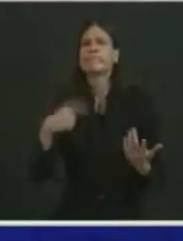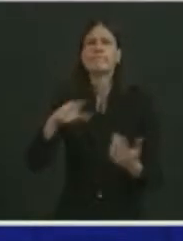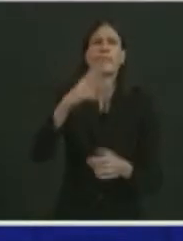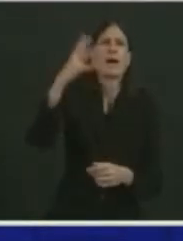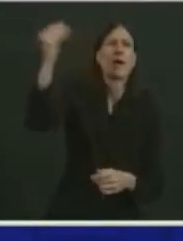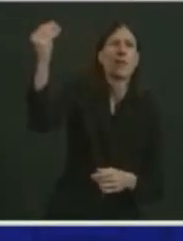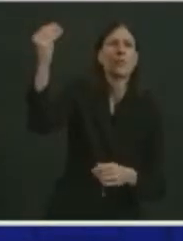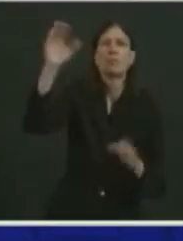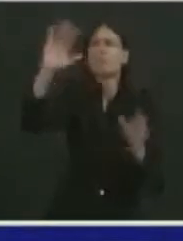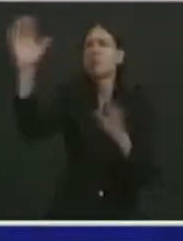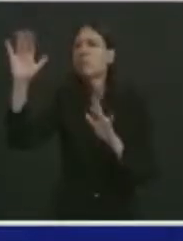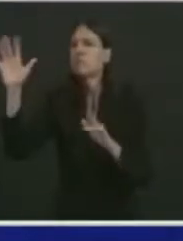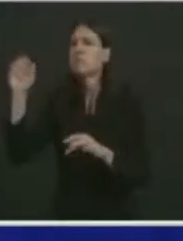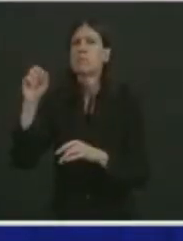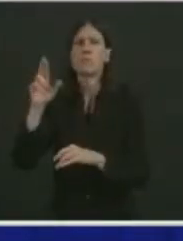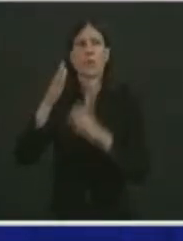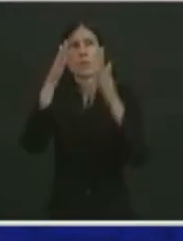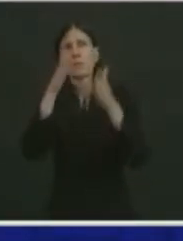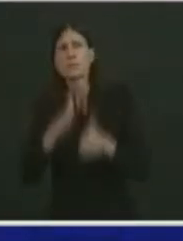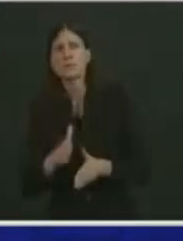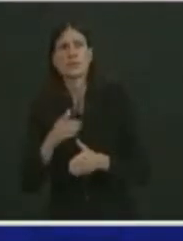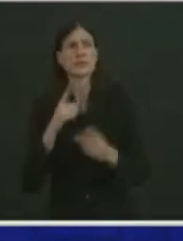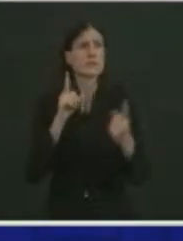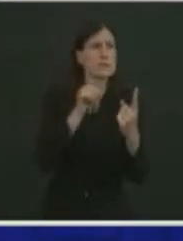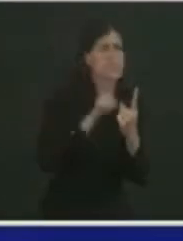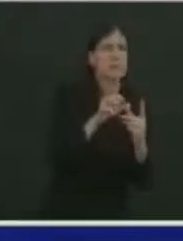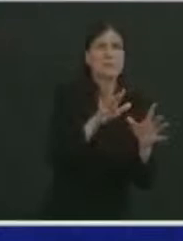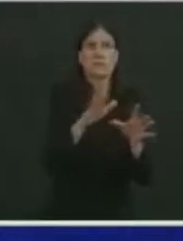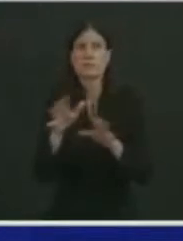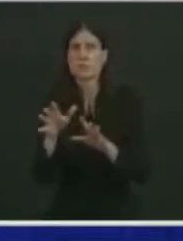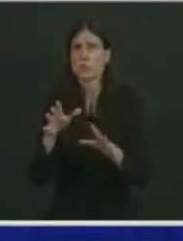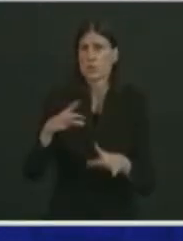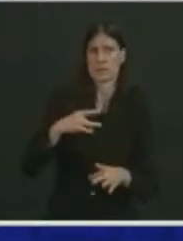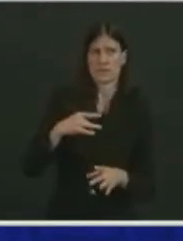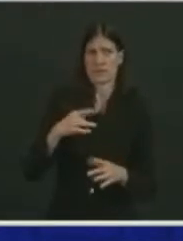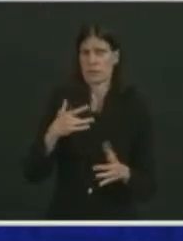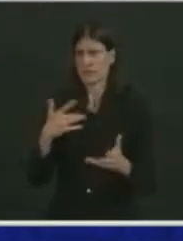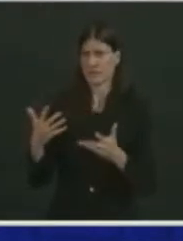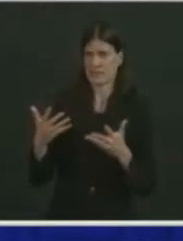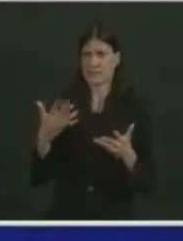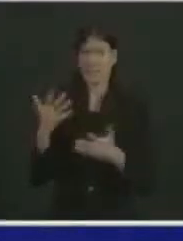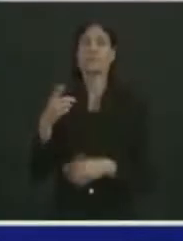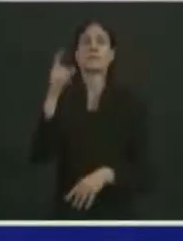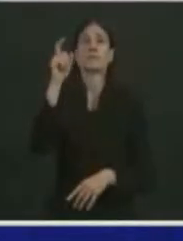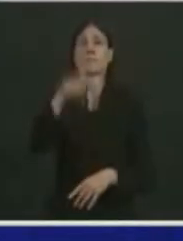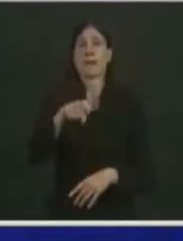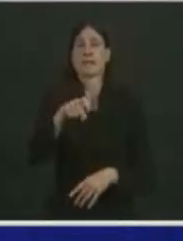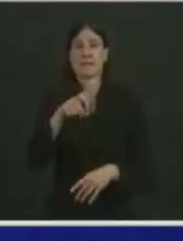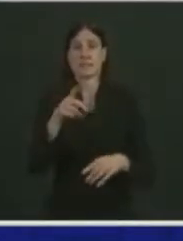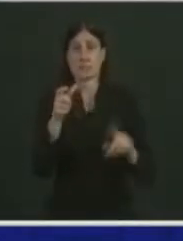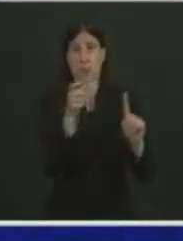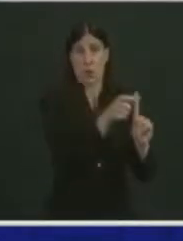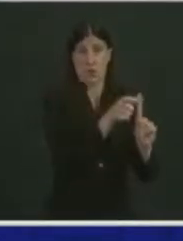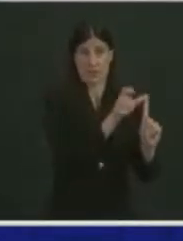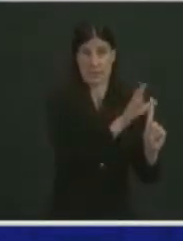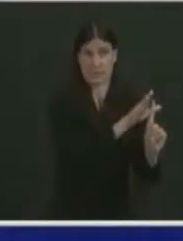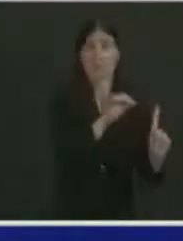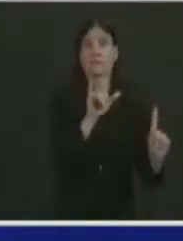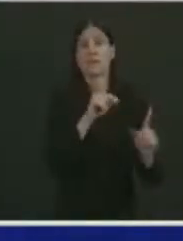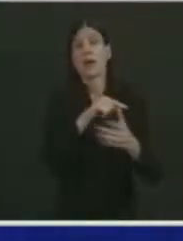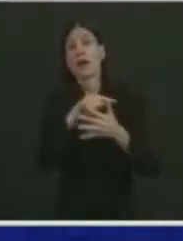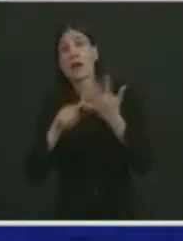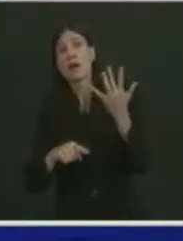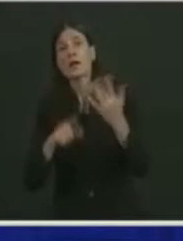is going to be more important that we follow the rules. The mask wearing, the hand washing, 6 feet apart, all